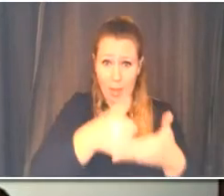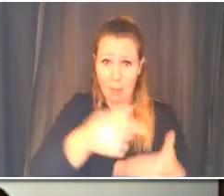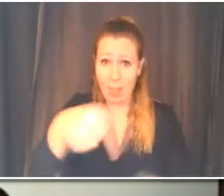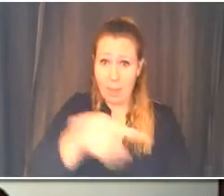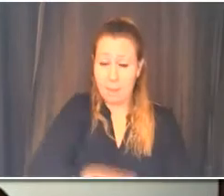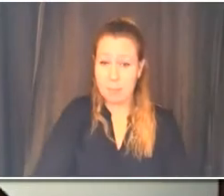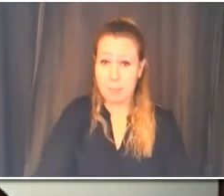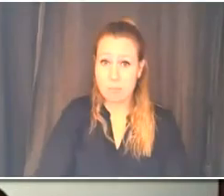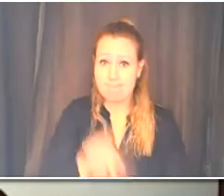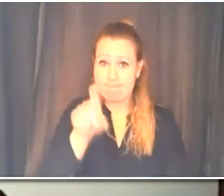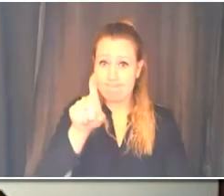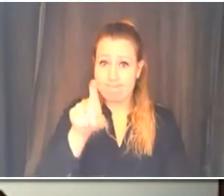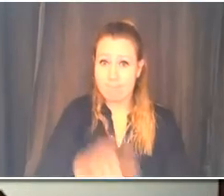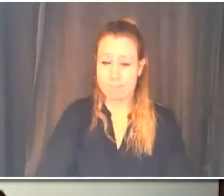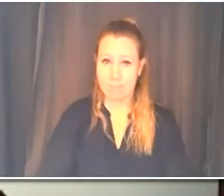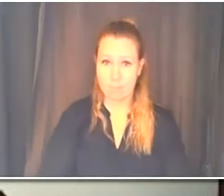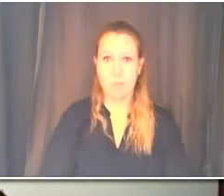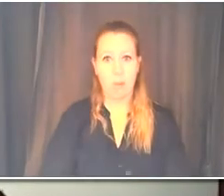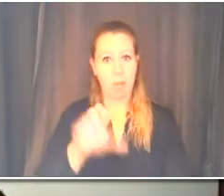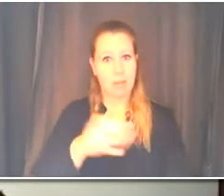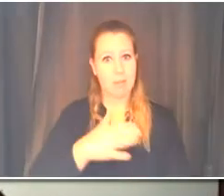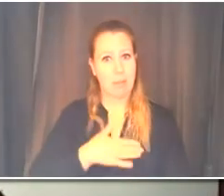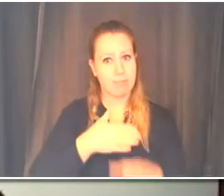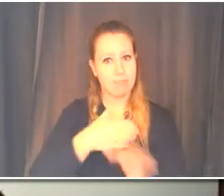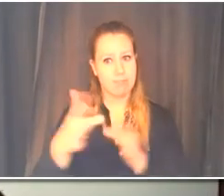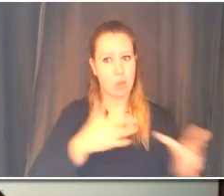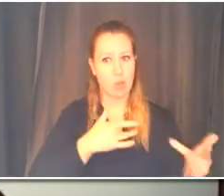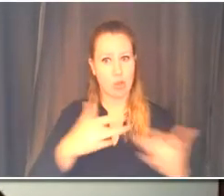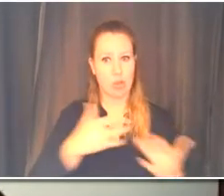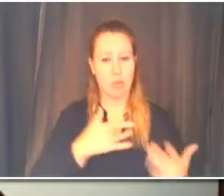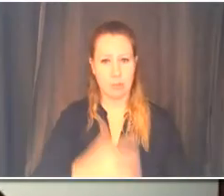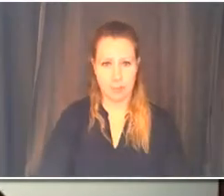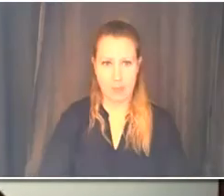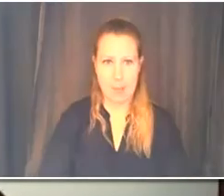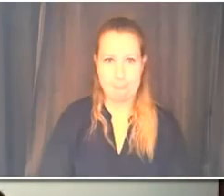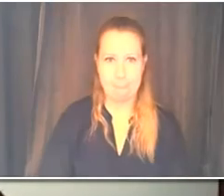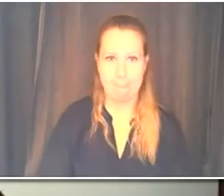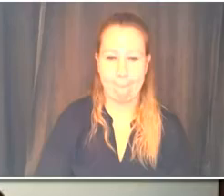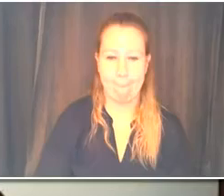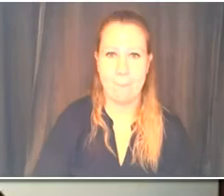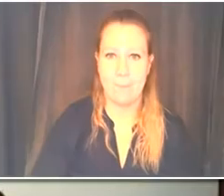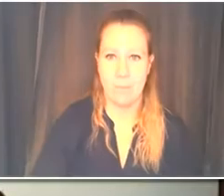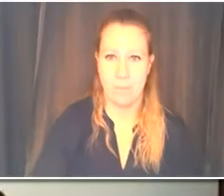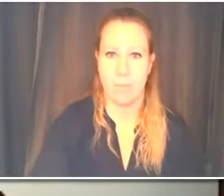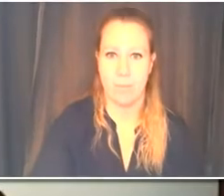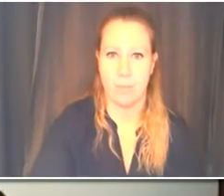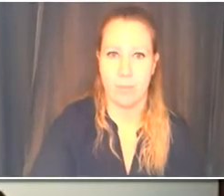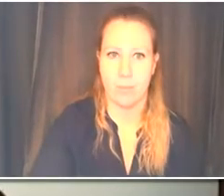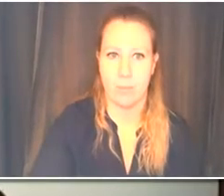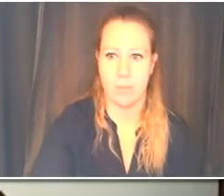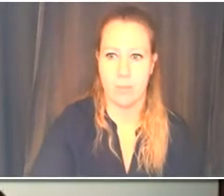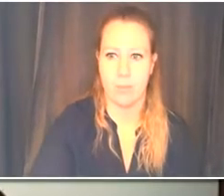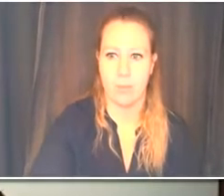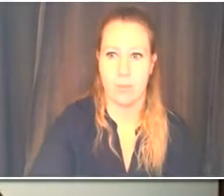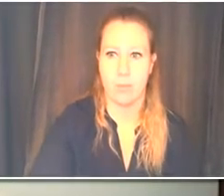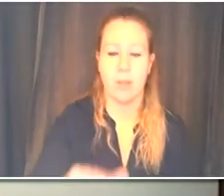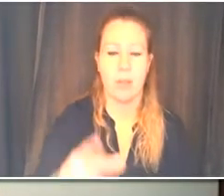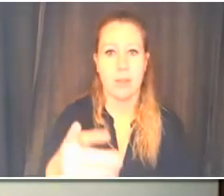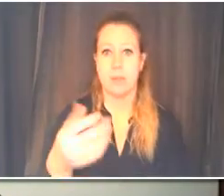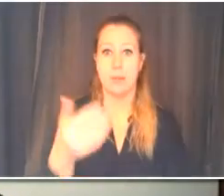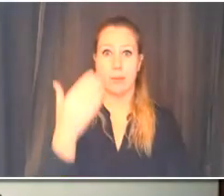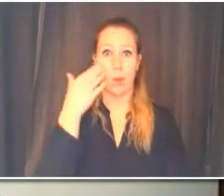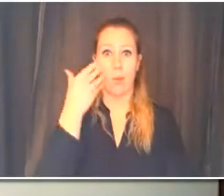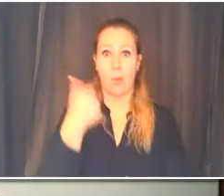that that maybe neighbors might be placed and we we took a look at our busier precincts the 34 up in in